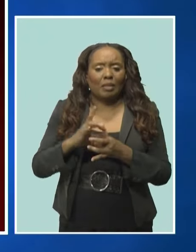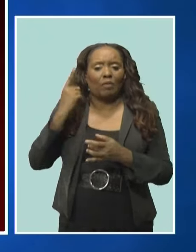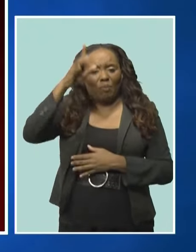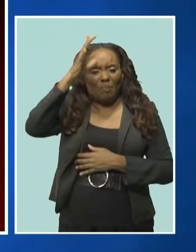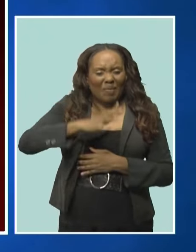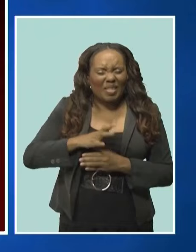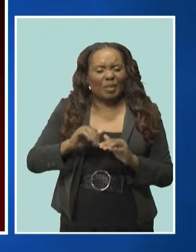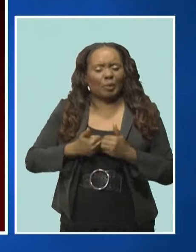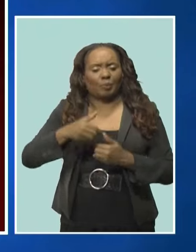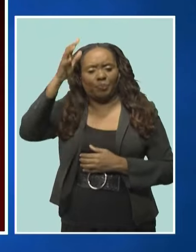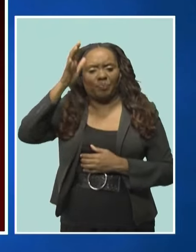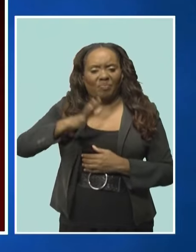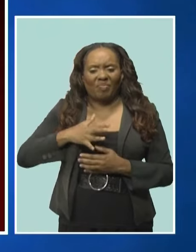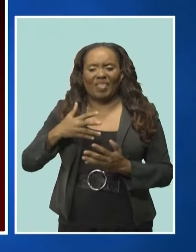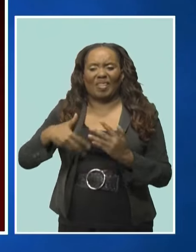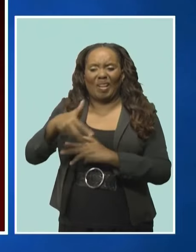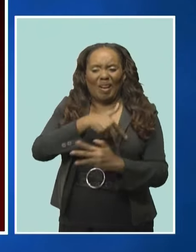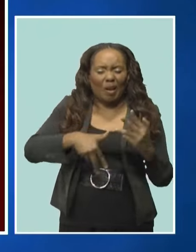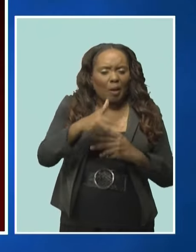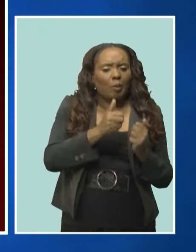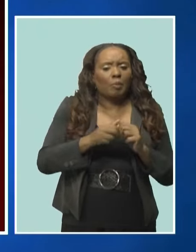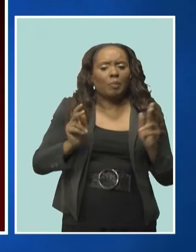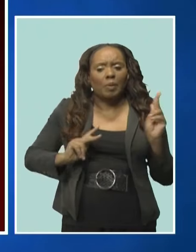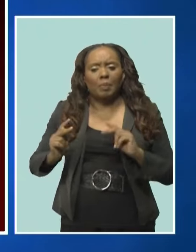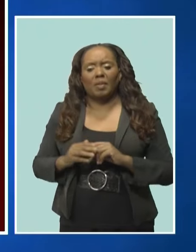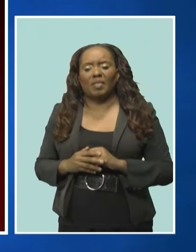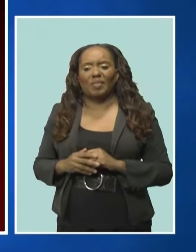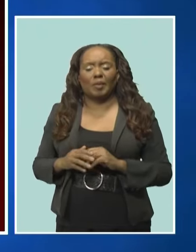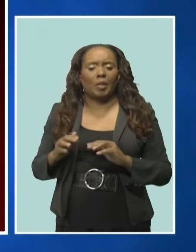how men interact with people, how they interact with the